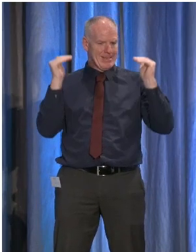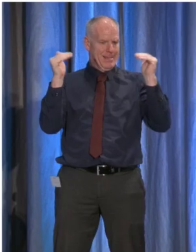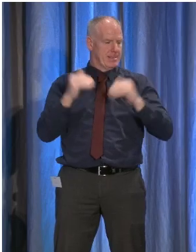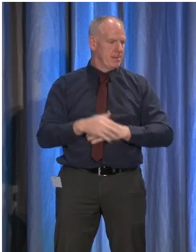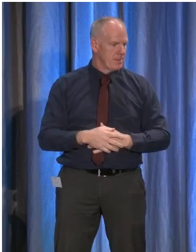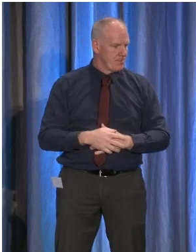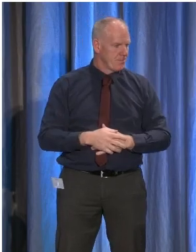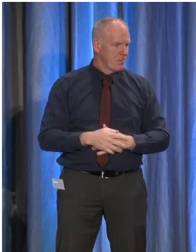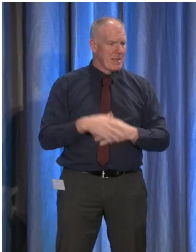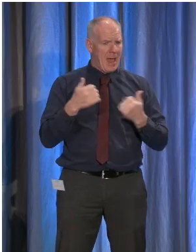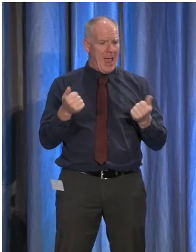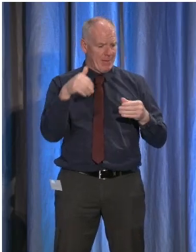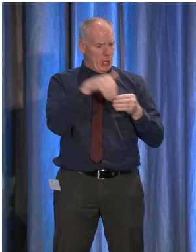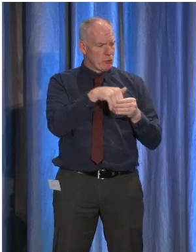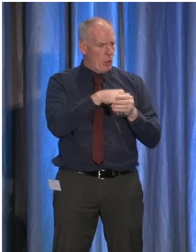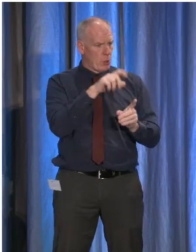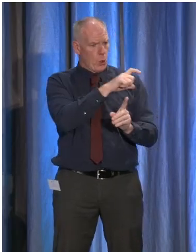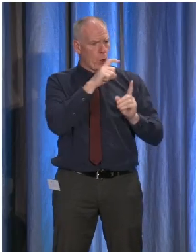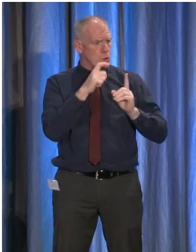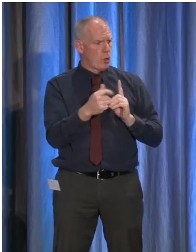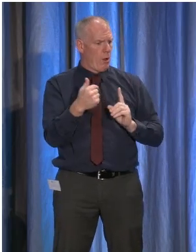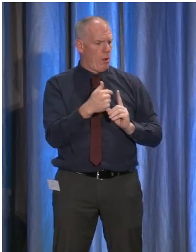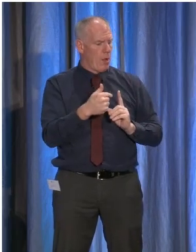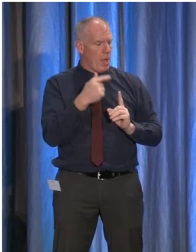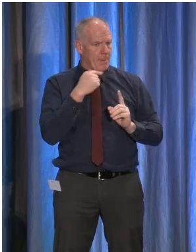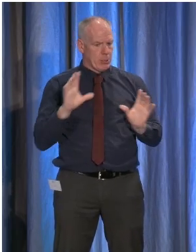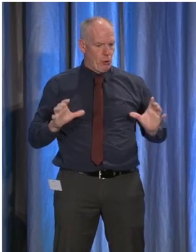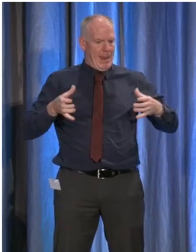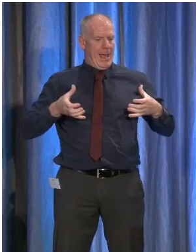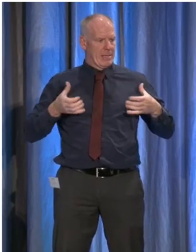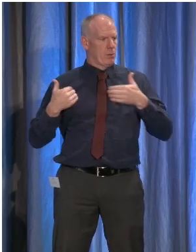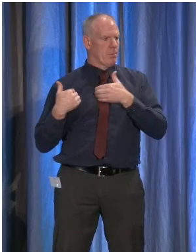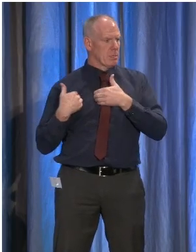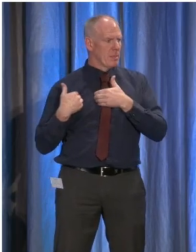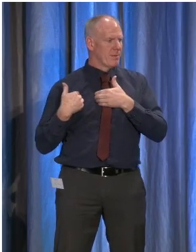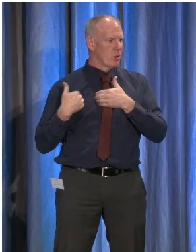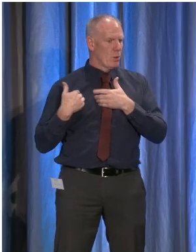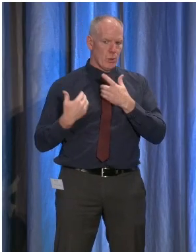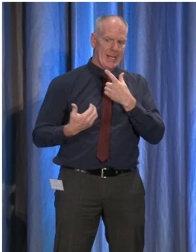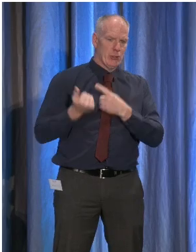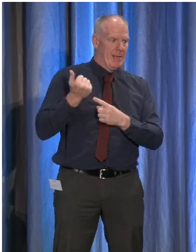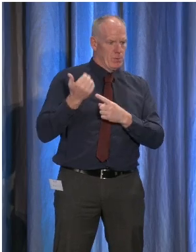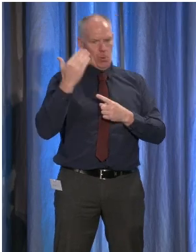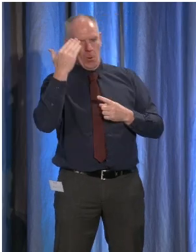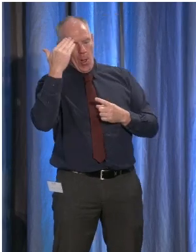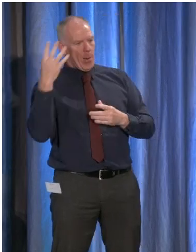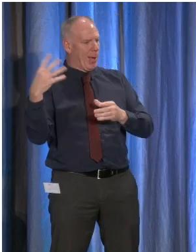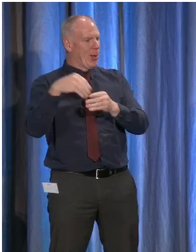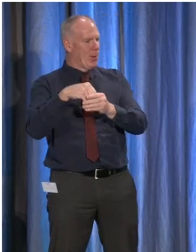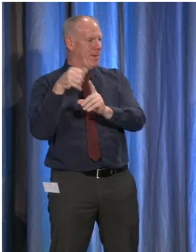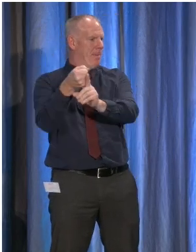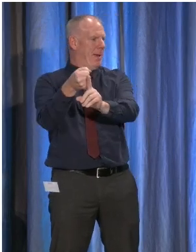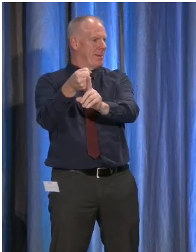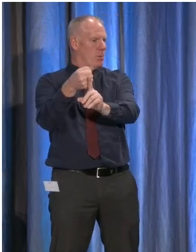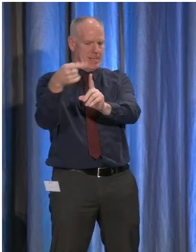means building a culture where collective responsibility for pursuing and knowing inclusive